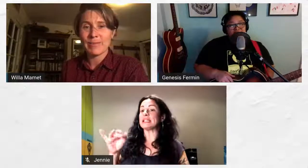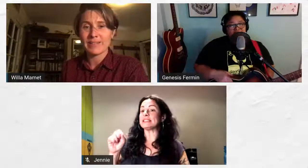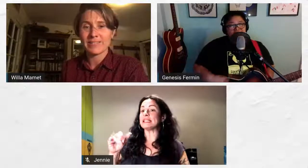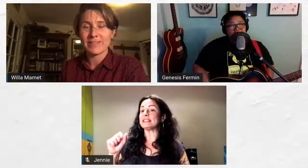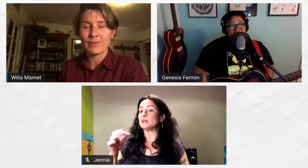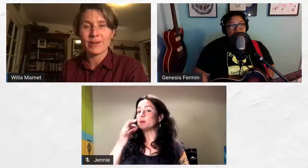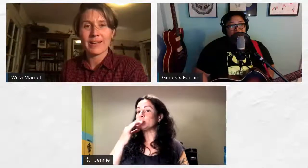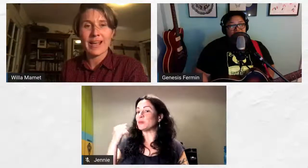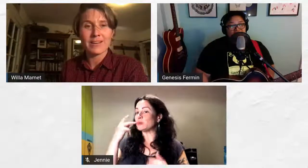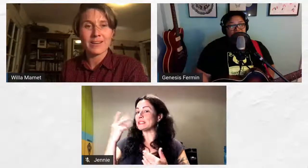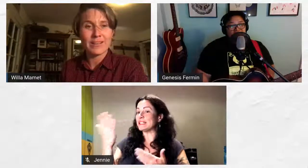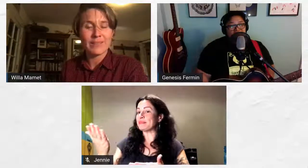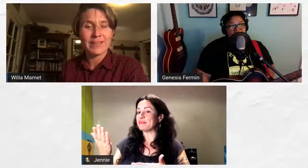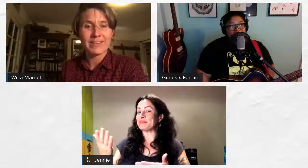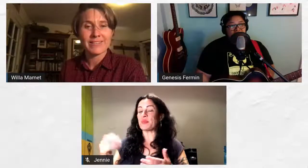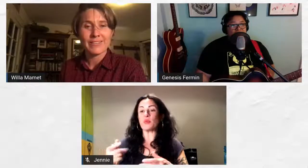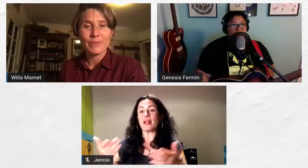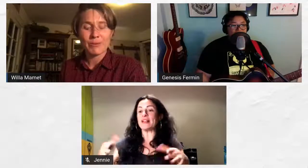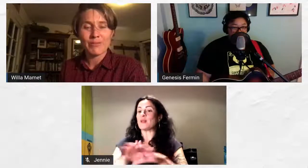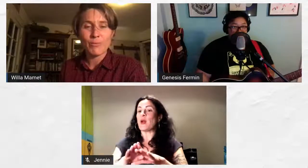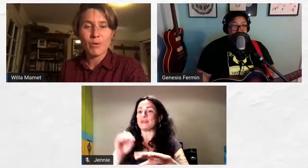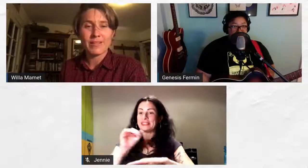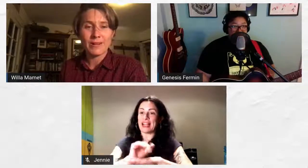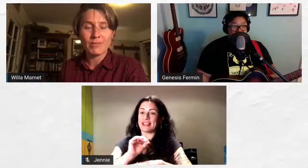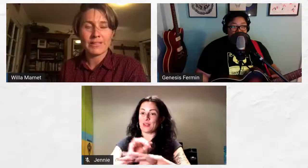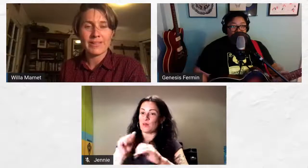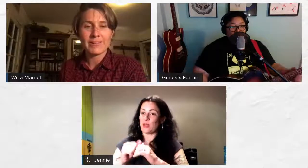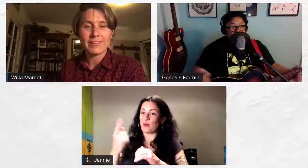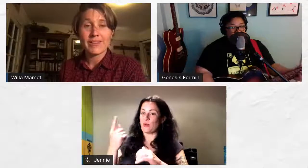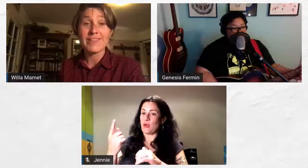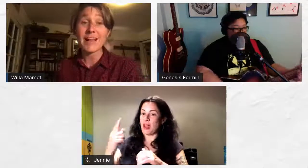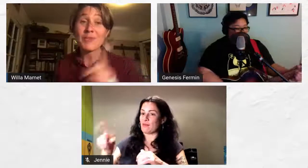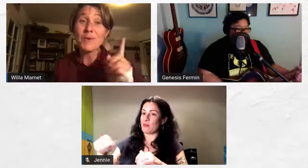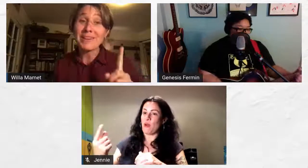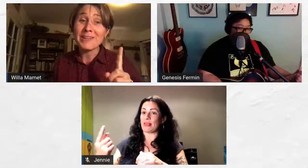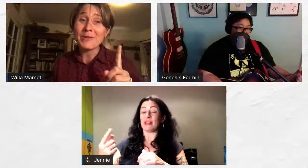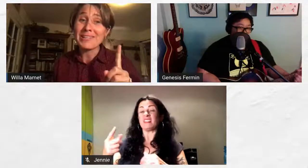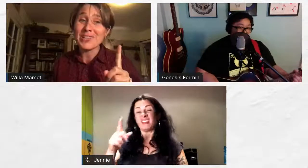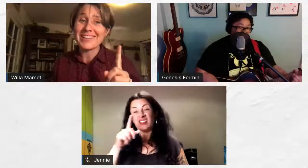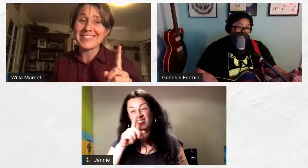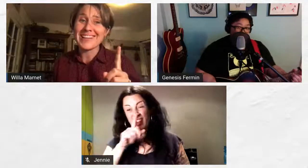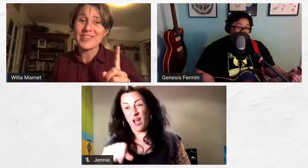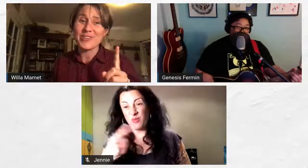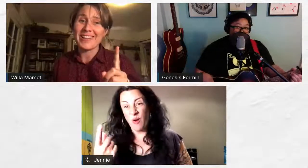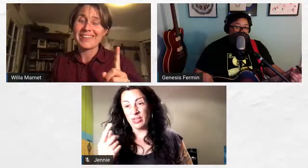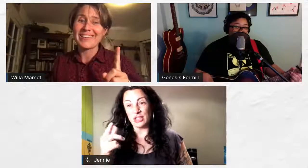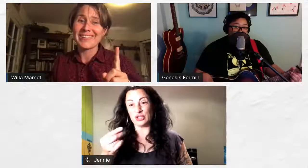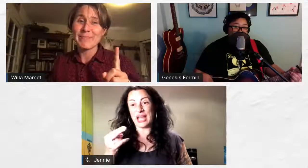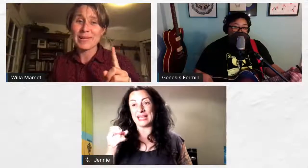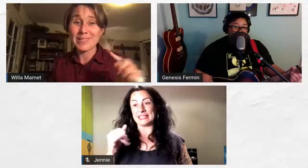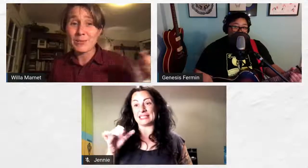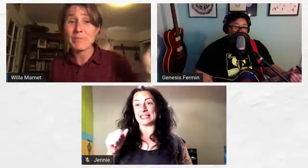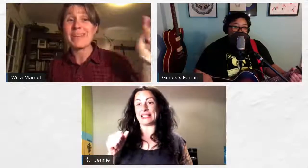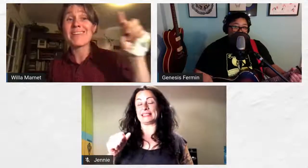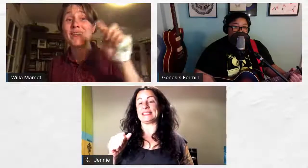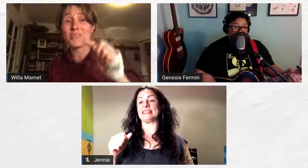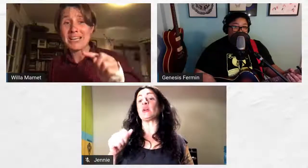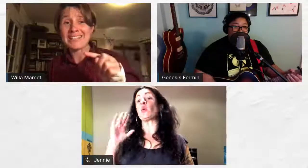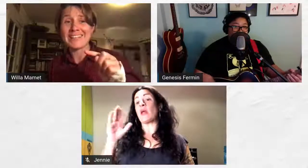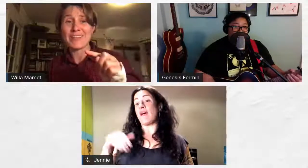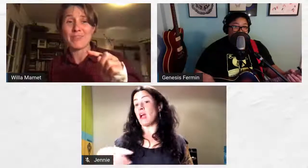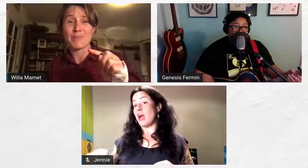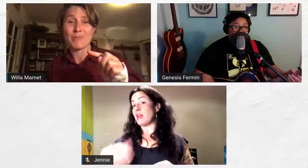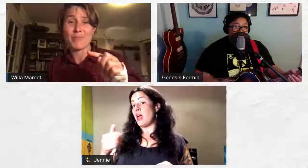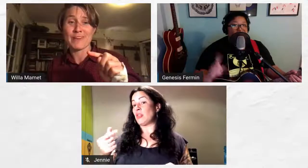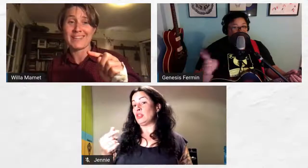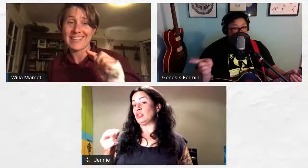is about to, we're going to end our evening with the one and the only, not the one and the only Genesis Angela, because there will be another